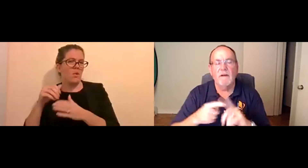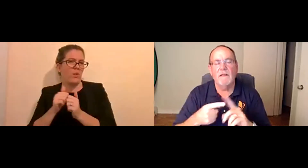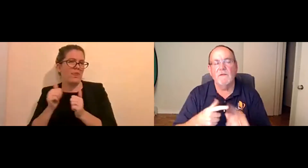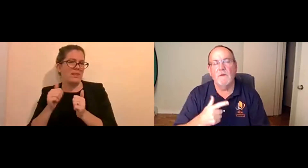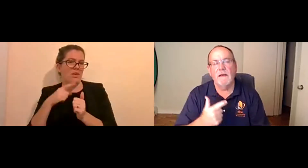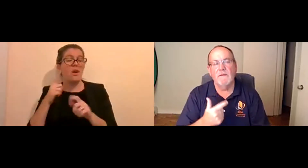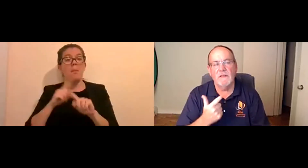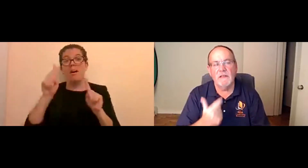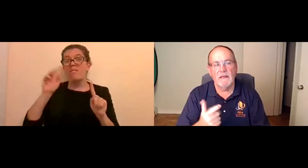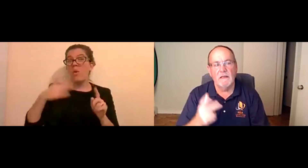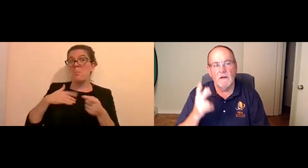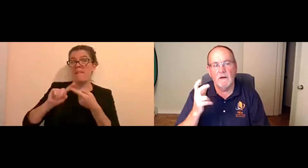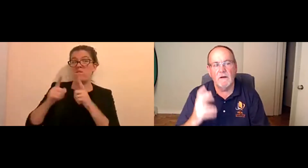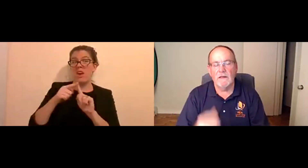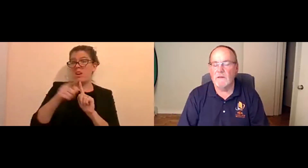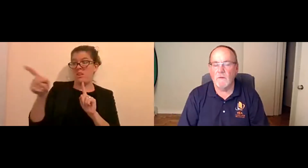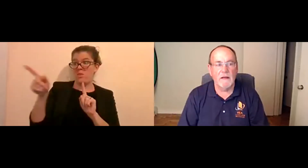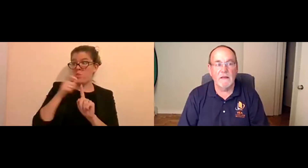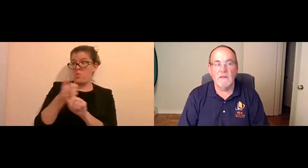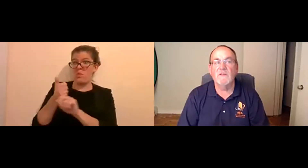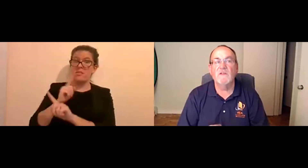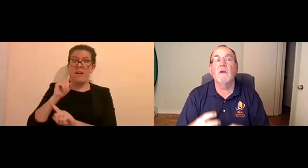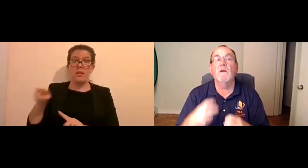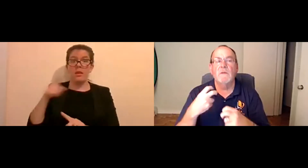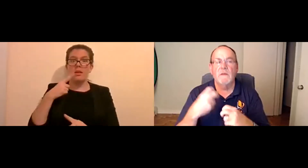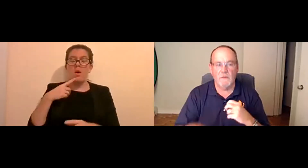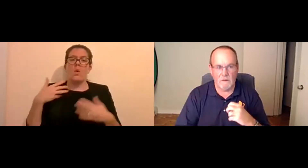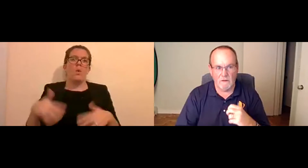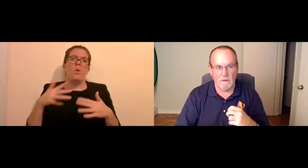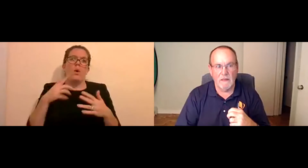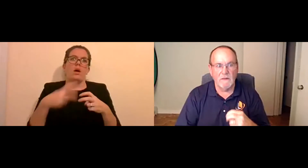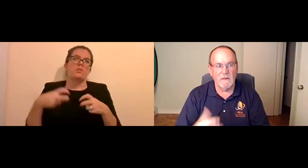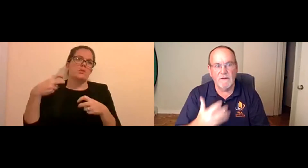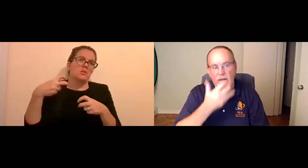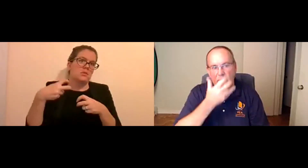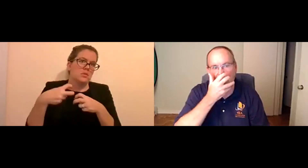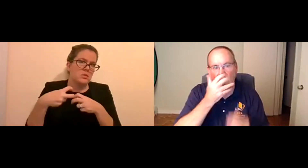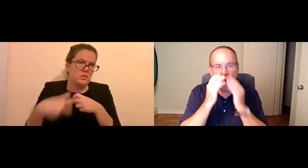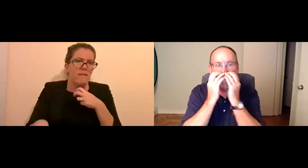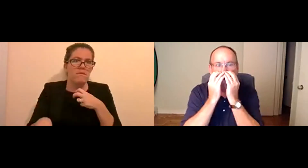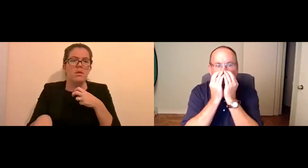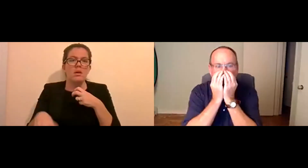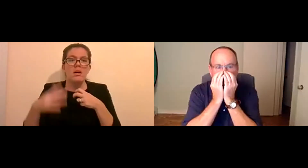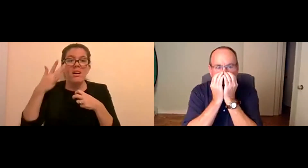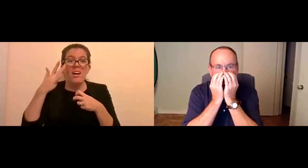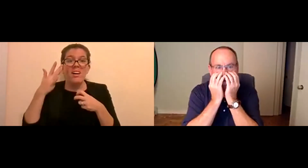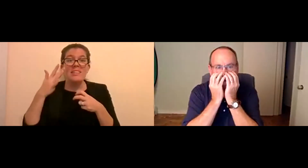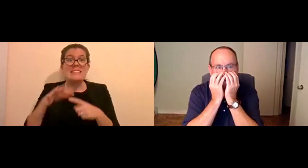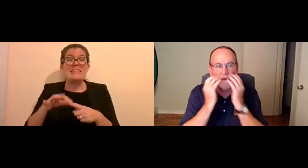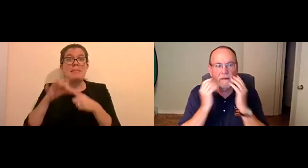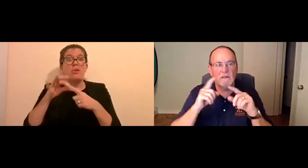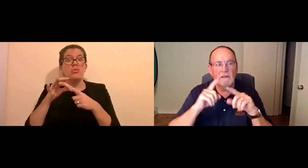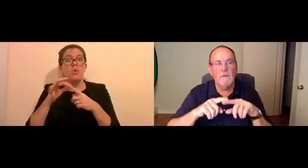deaf friends, what I've seen and heard is, wow, it has been so difficult, specifically with the covering of the mask and